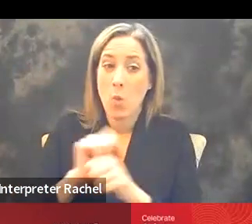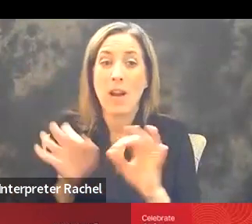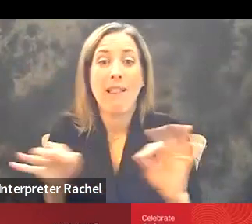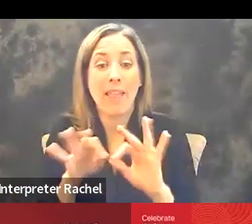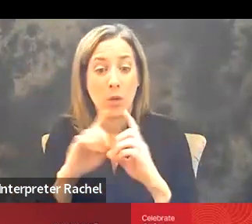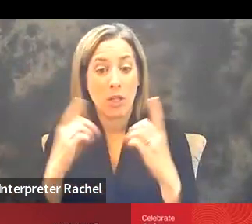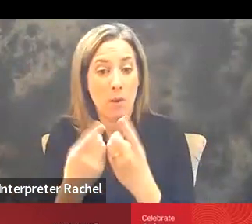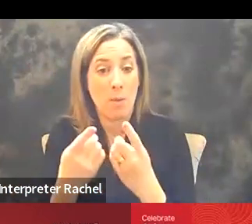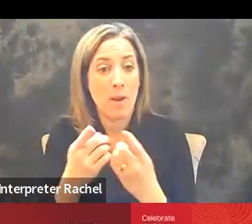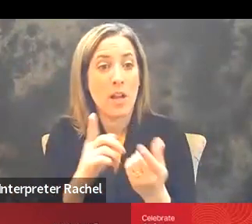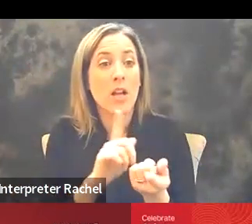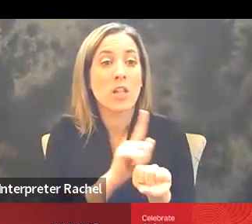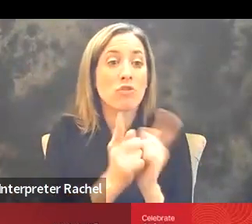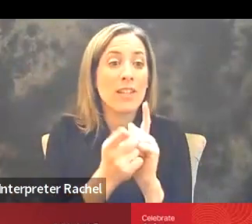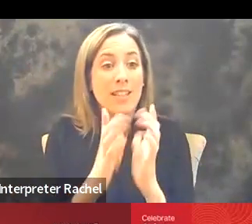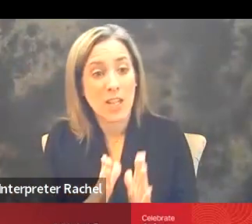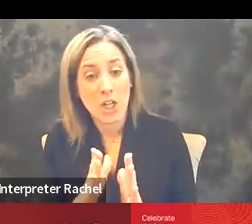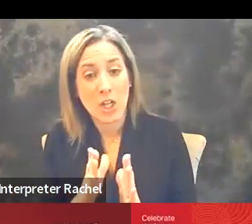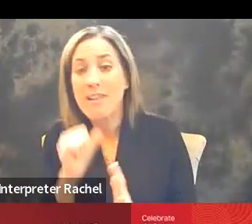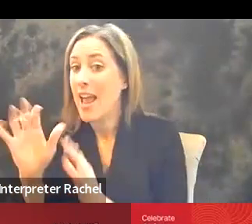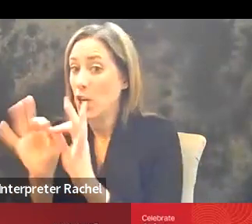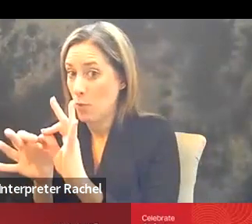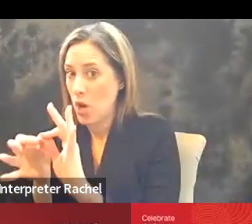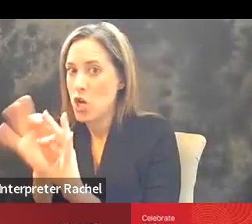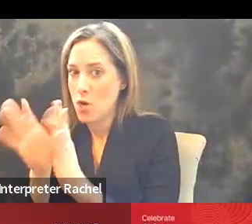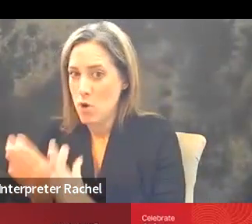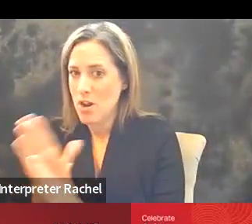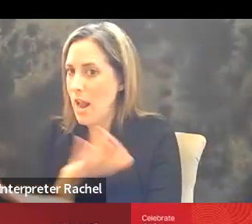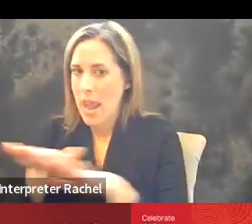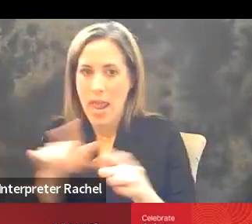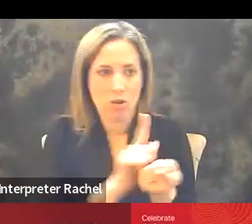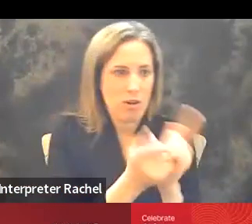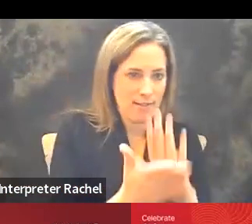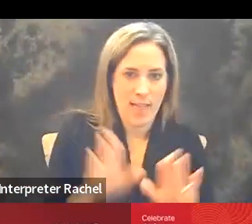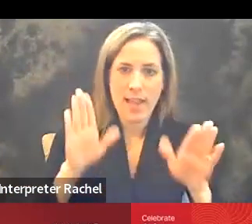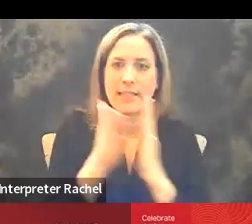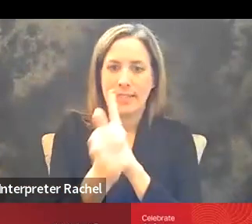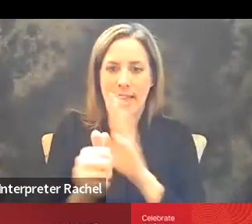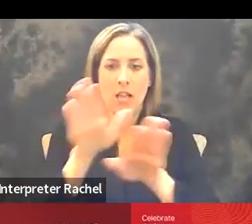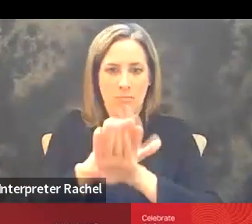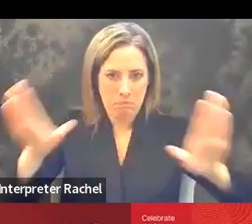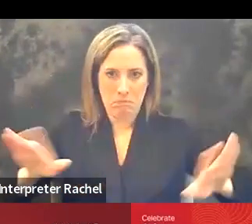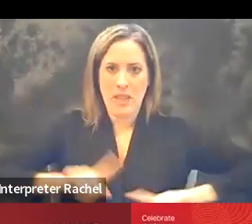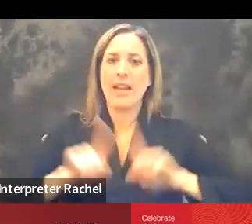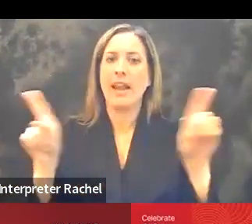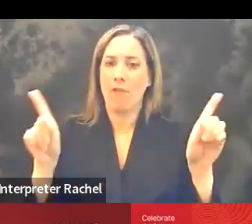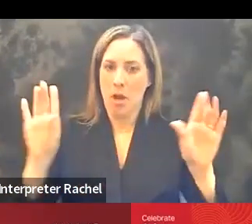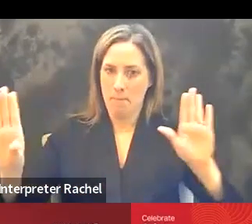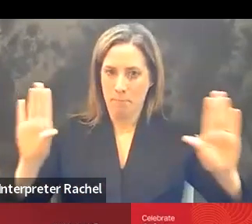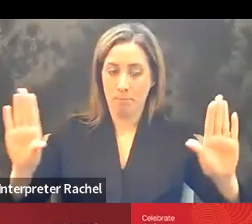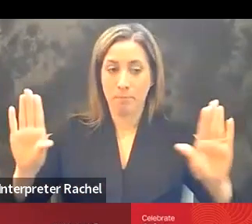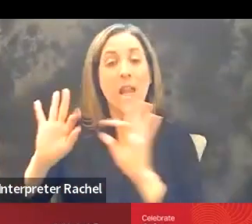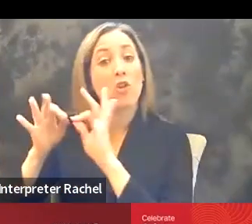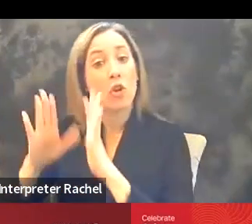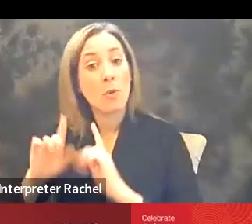where translators don't interpret and interpreters don't translate. The skill set is separated out. And so when the interpreters